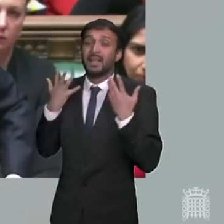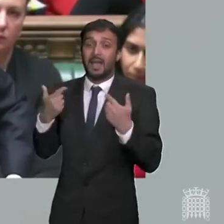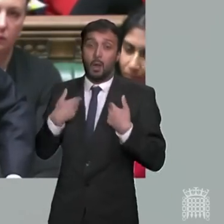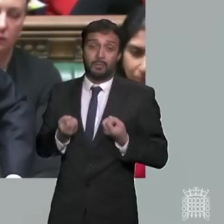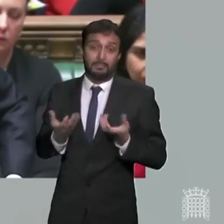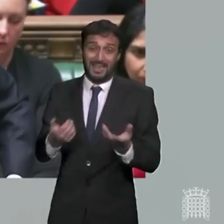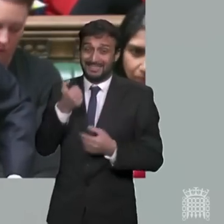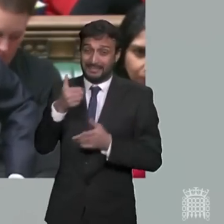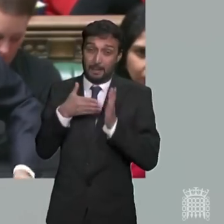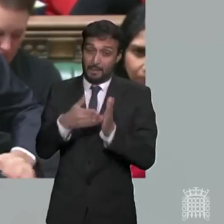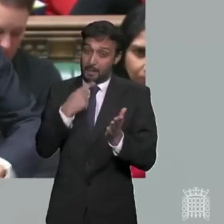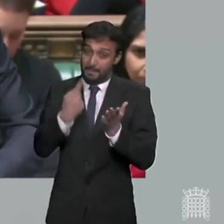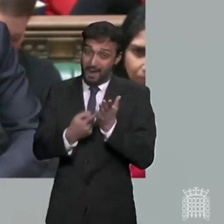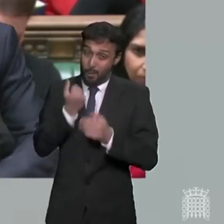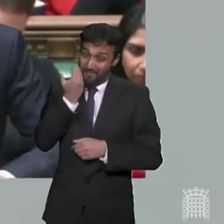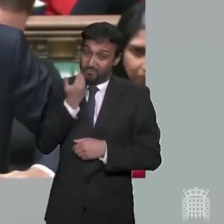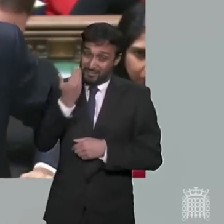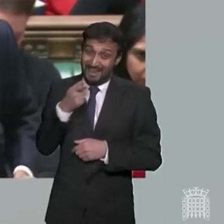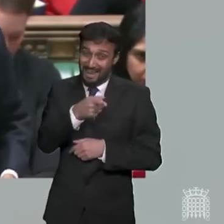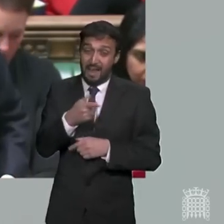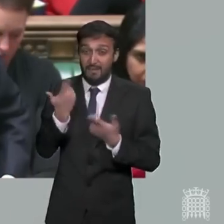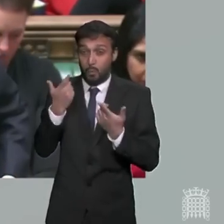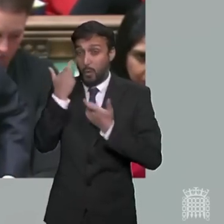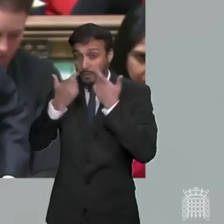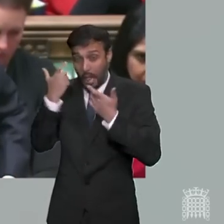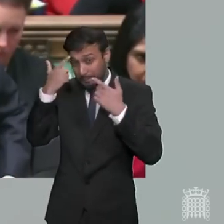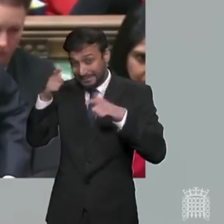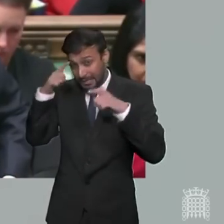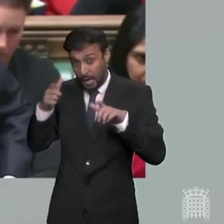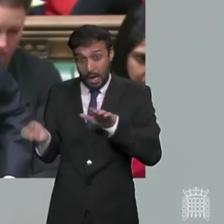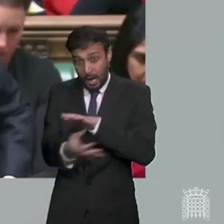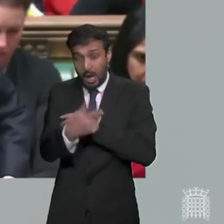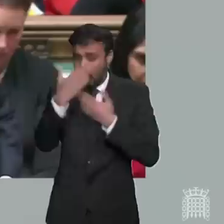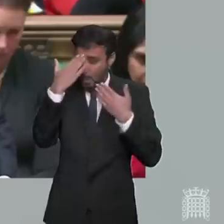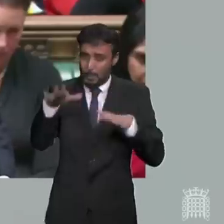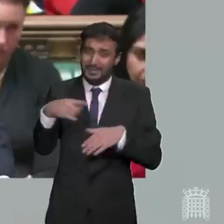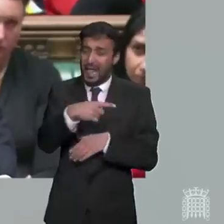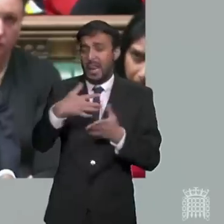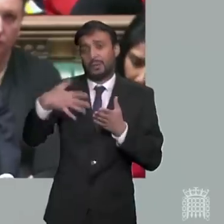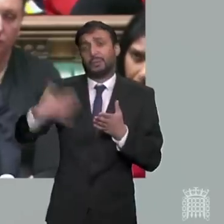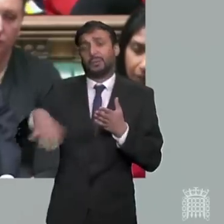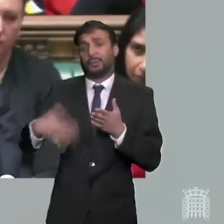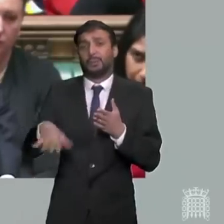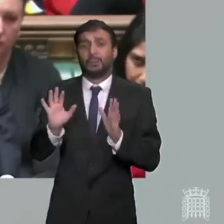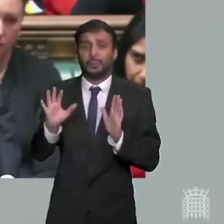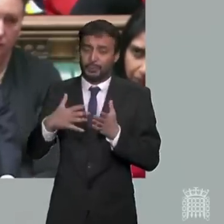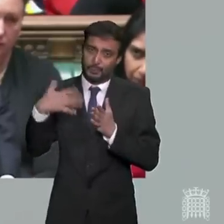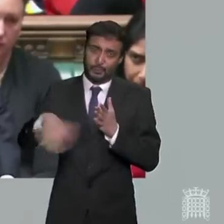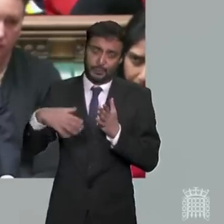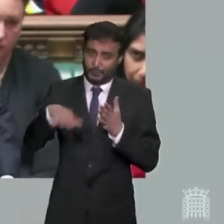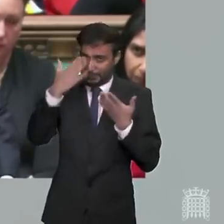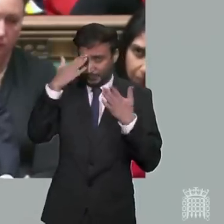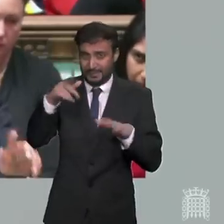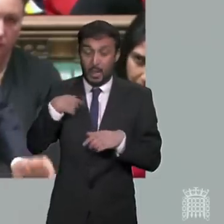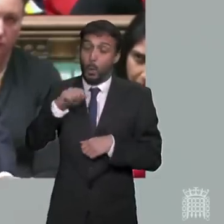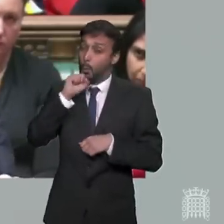million a day housing asylum seekers. Hotels are incredibly expensive. We will urgently bring forward proposals to reduce